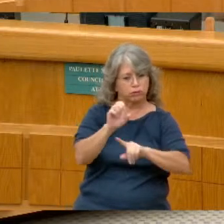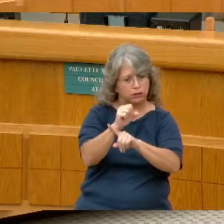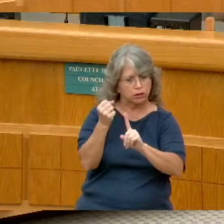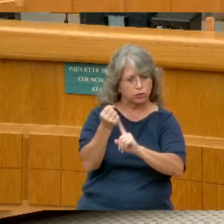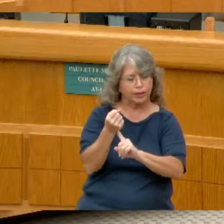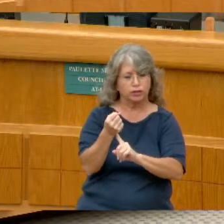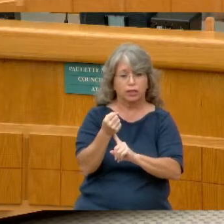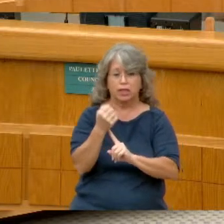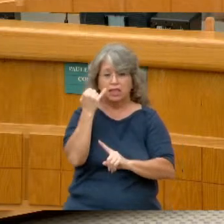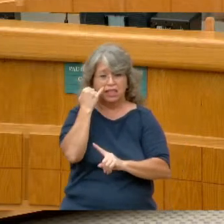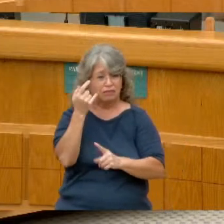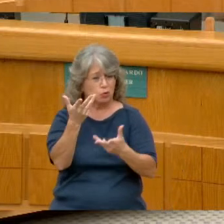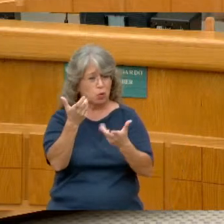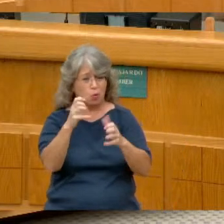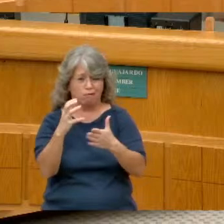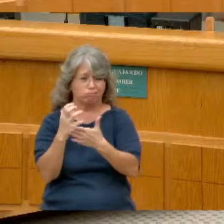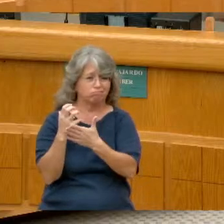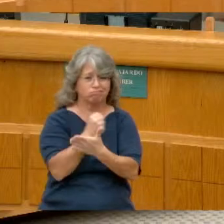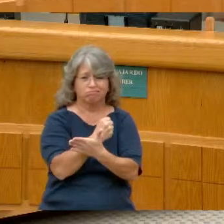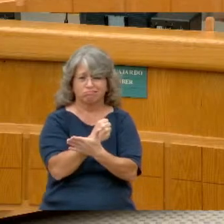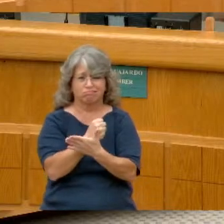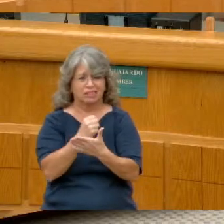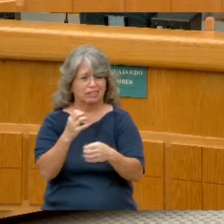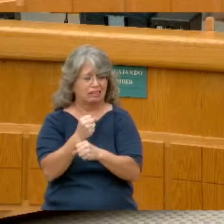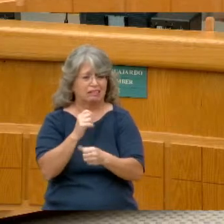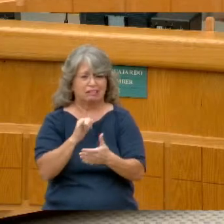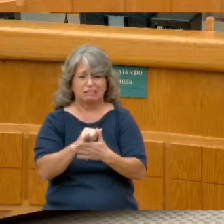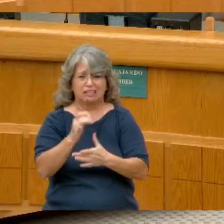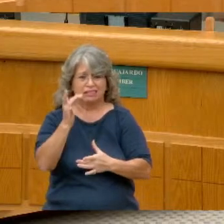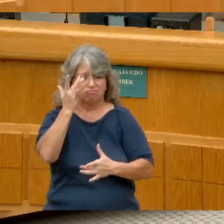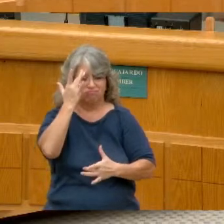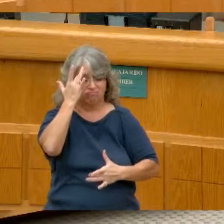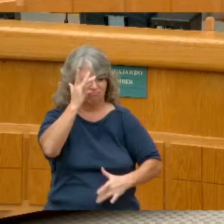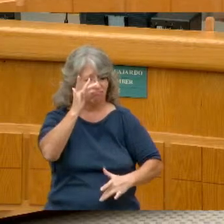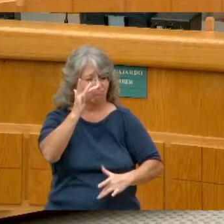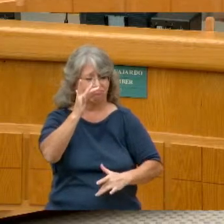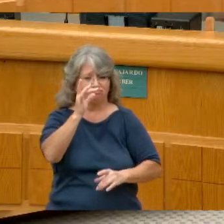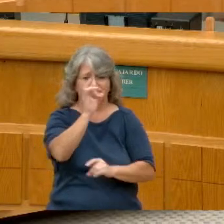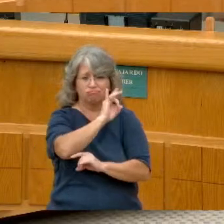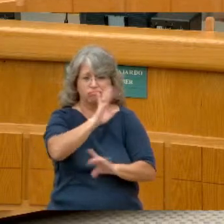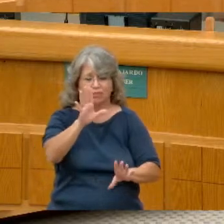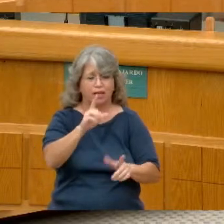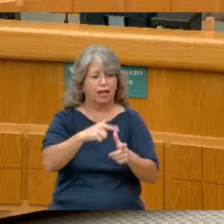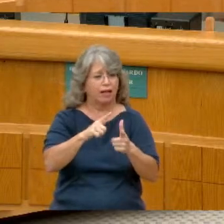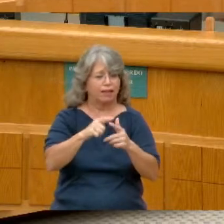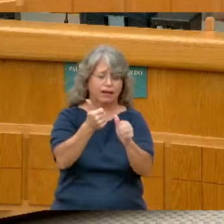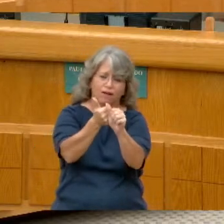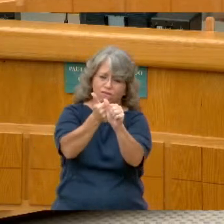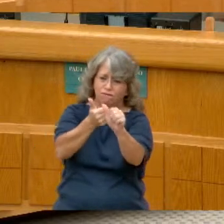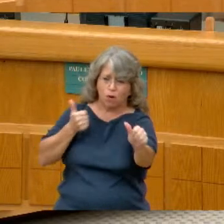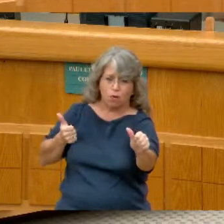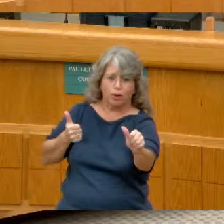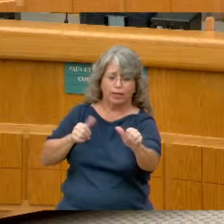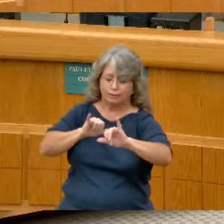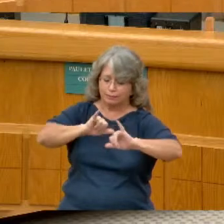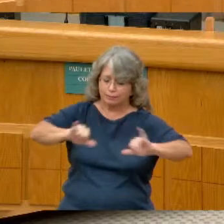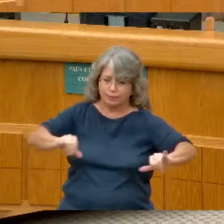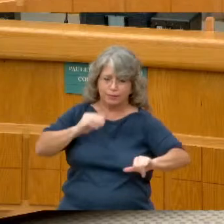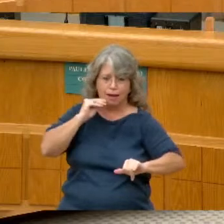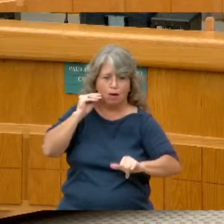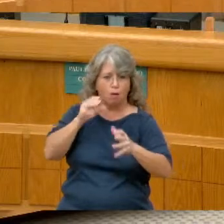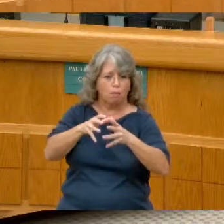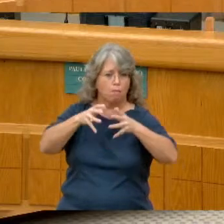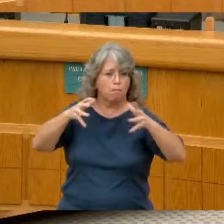getting this horrific virus, then you need to stay completely away from it. Stay home if possible. The further you